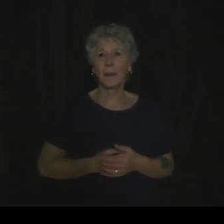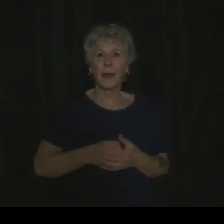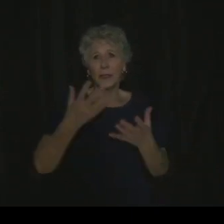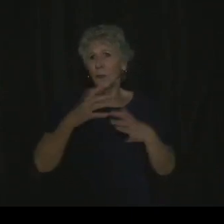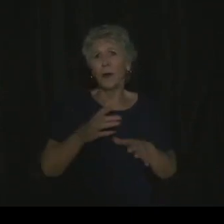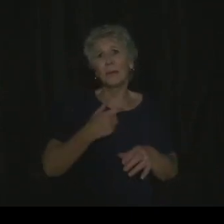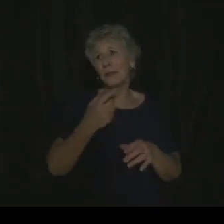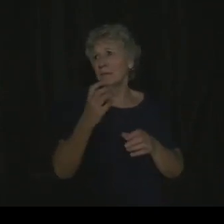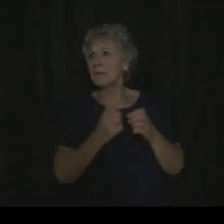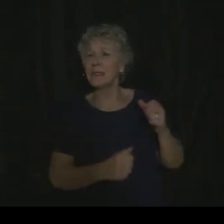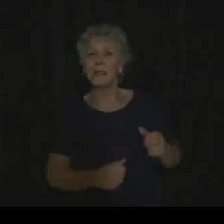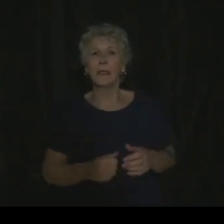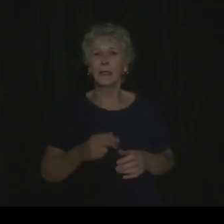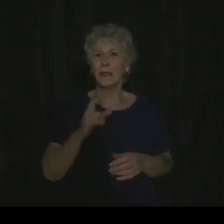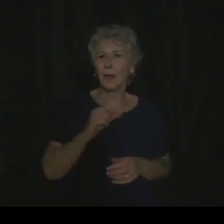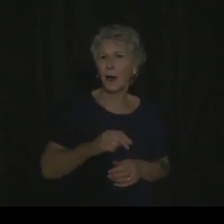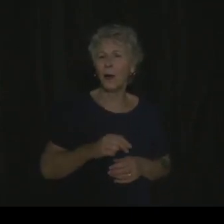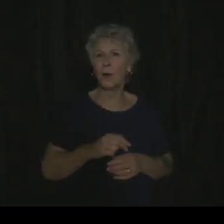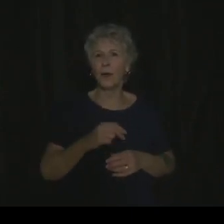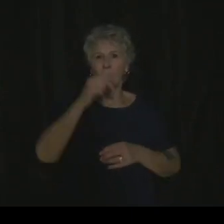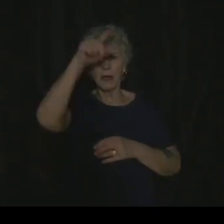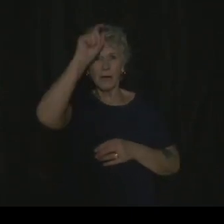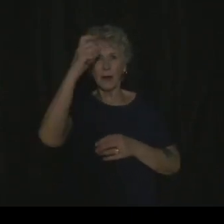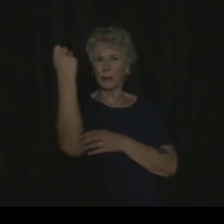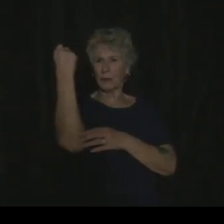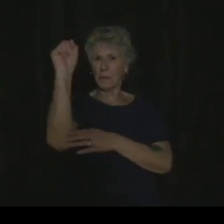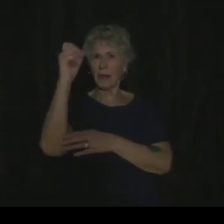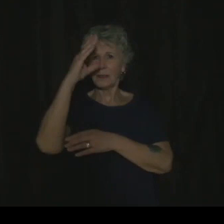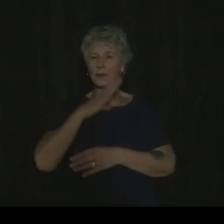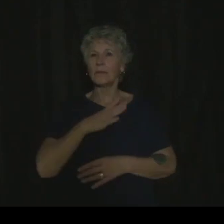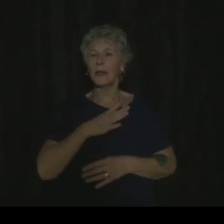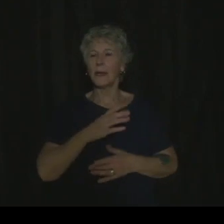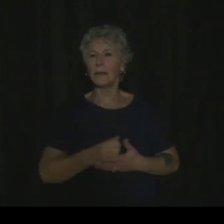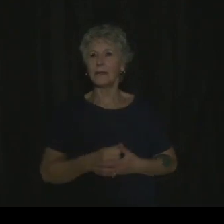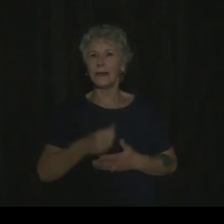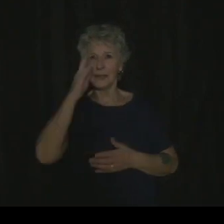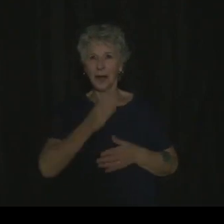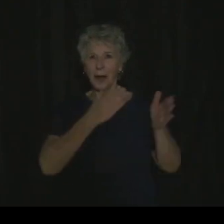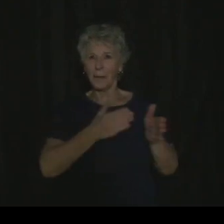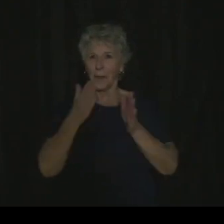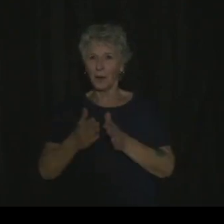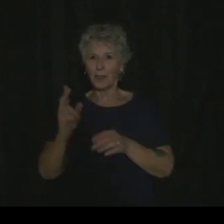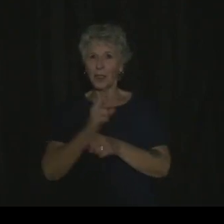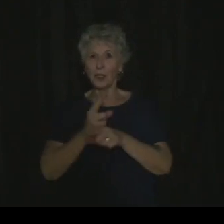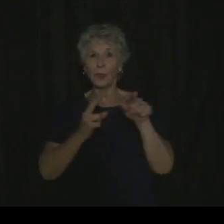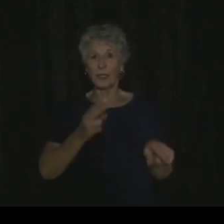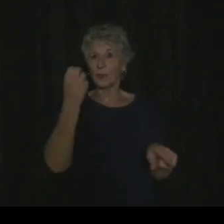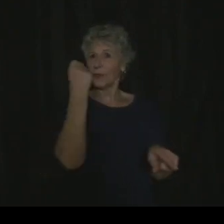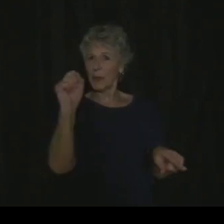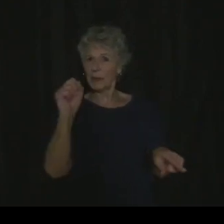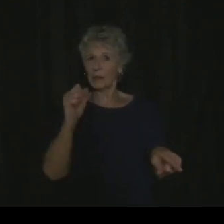mean. He already was rebellious. God purposed to use his rebellion